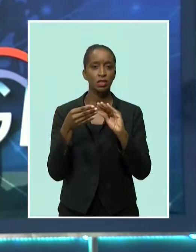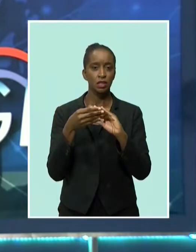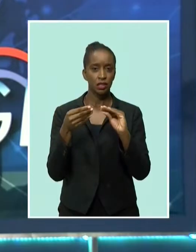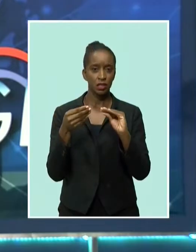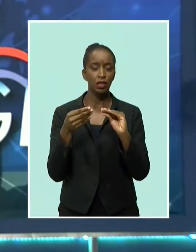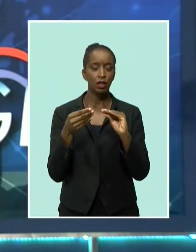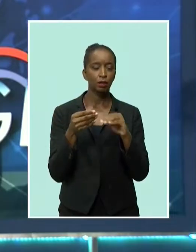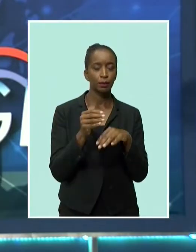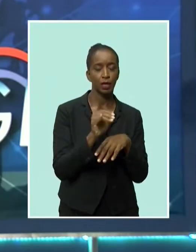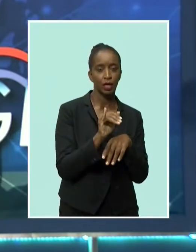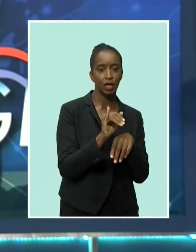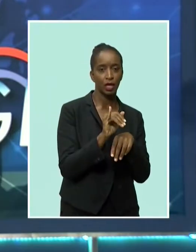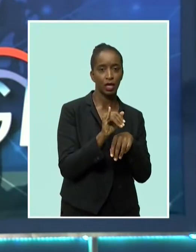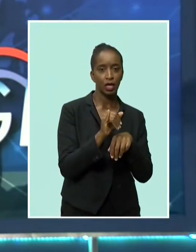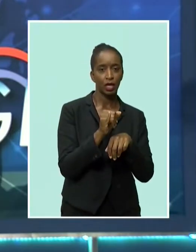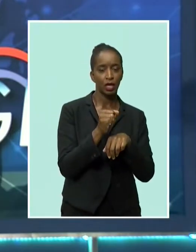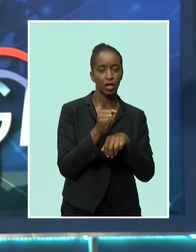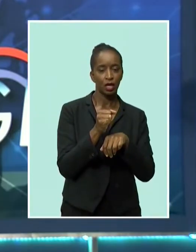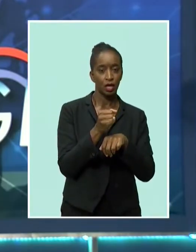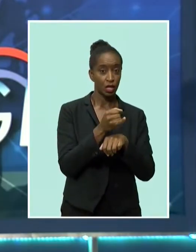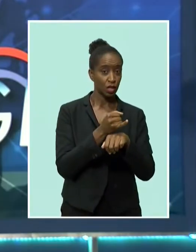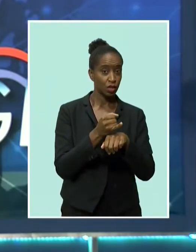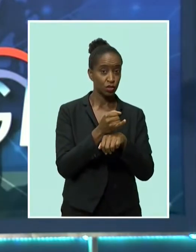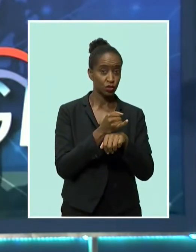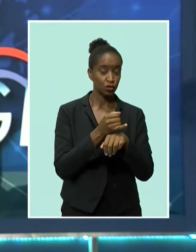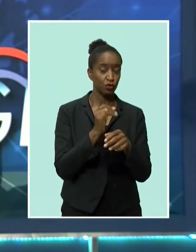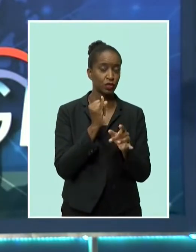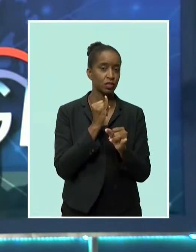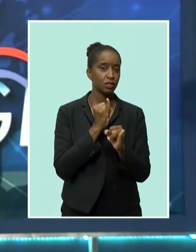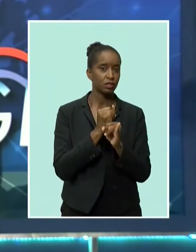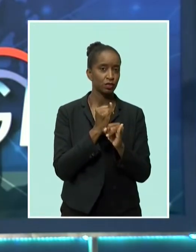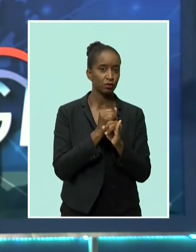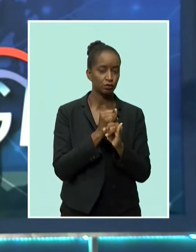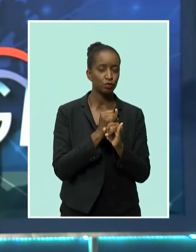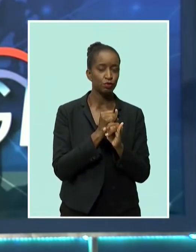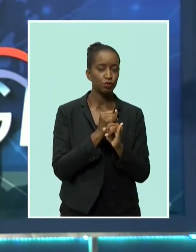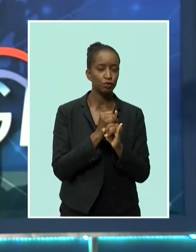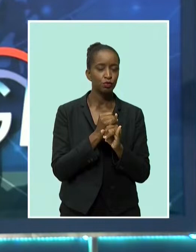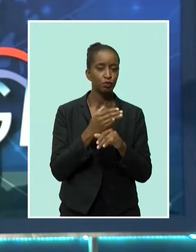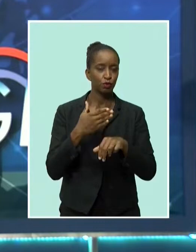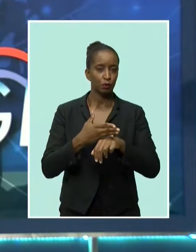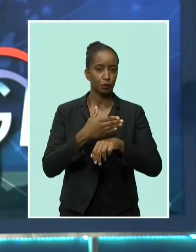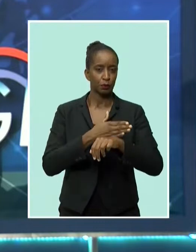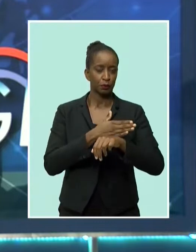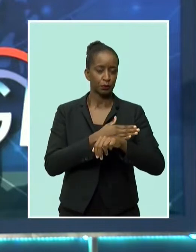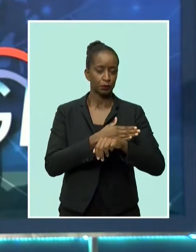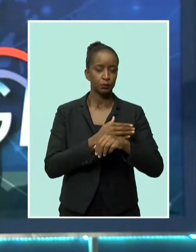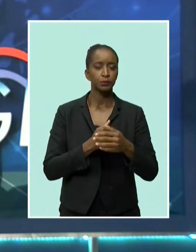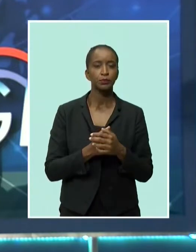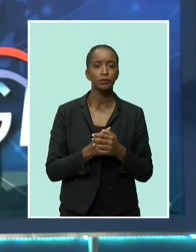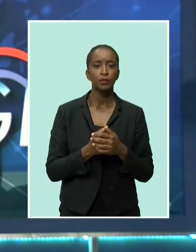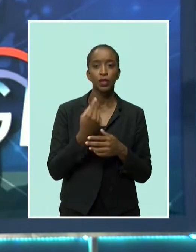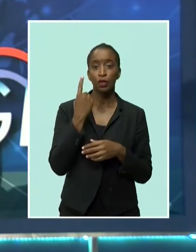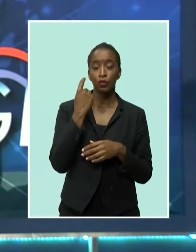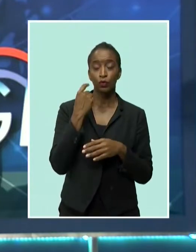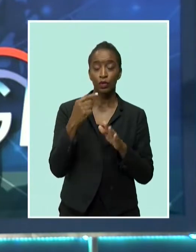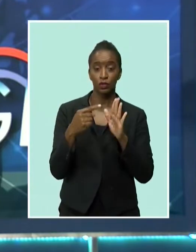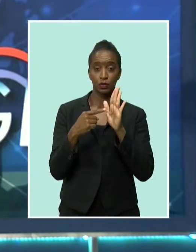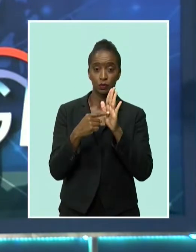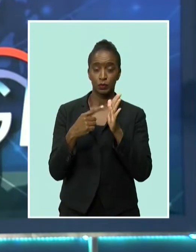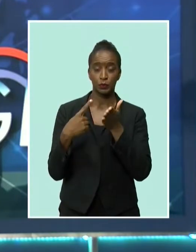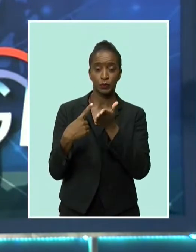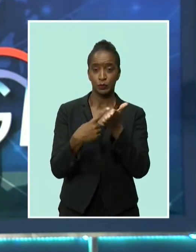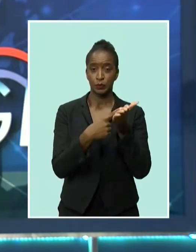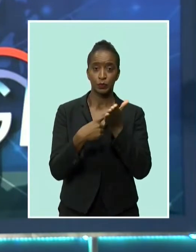insurance sector. This was revealed on last evening's The People's Business program, which highlights global business opportunities and